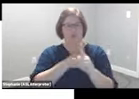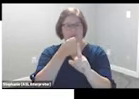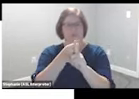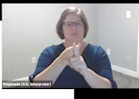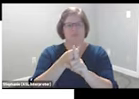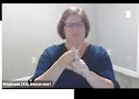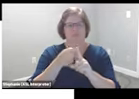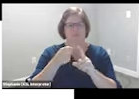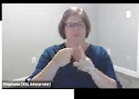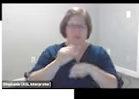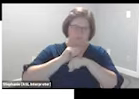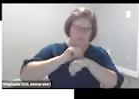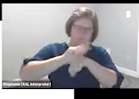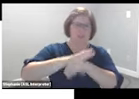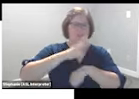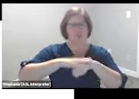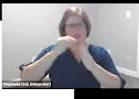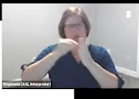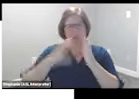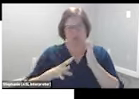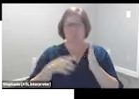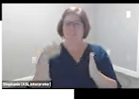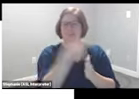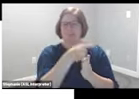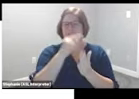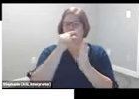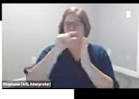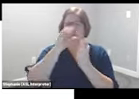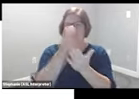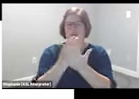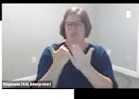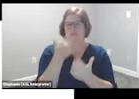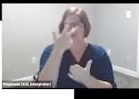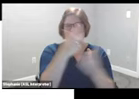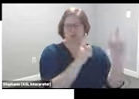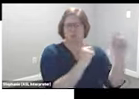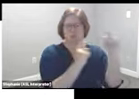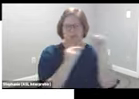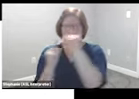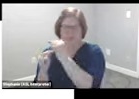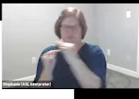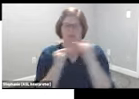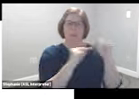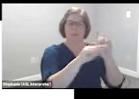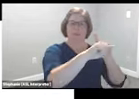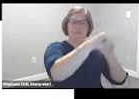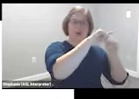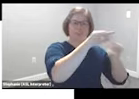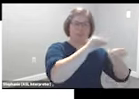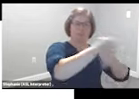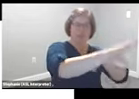again, this slide has a graphic with 3 boxes: positive effects, negative effects, and ambiguous effects. There are